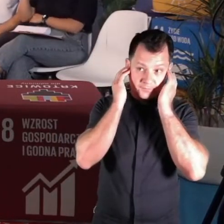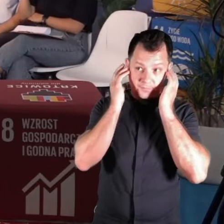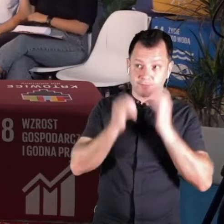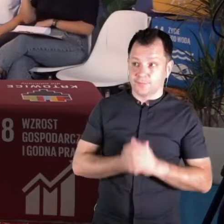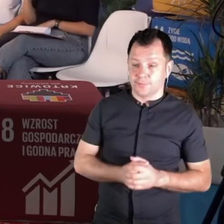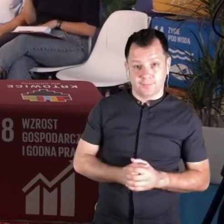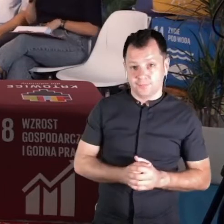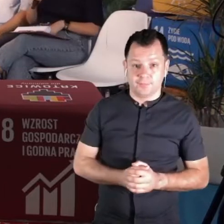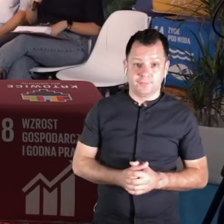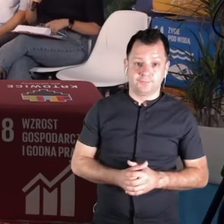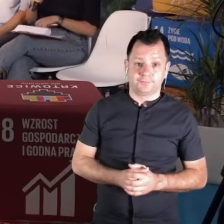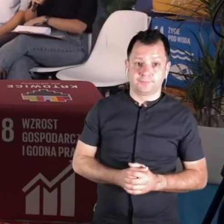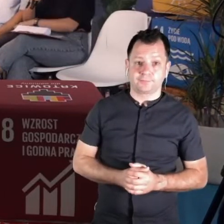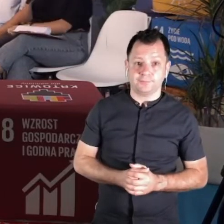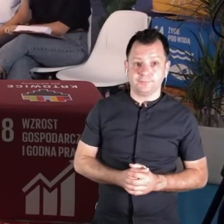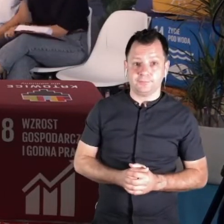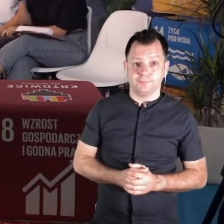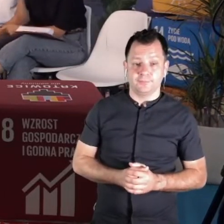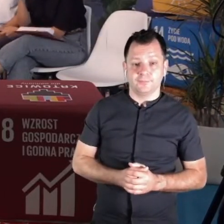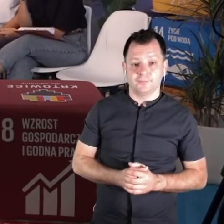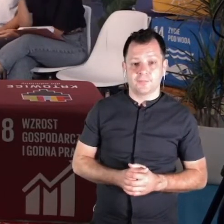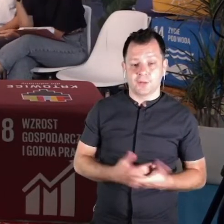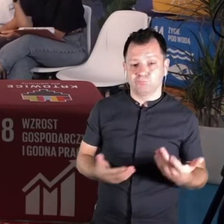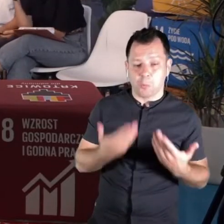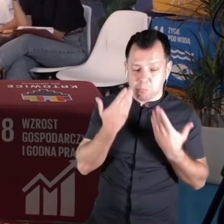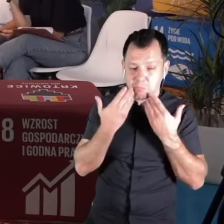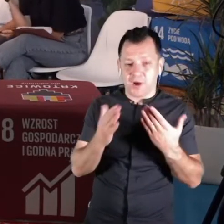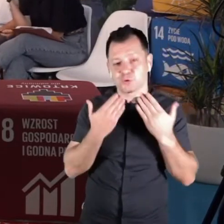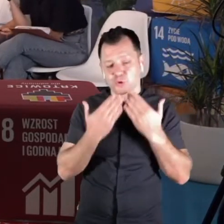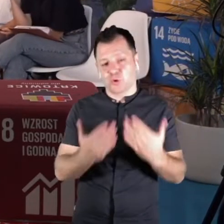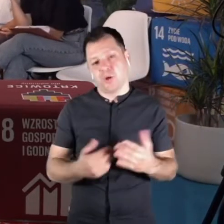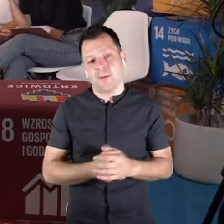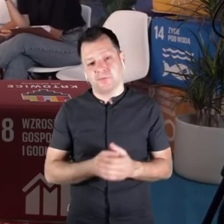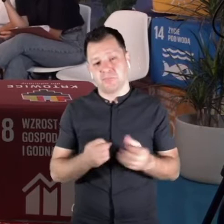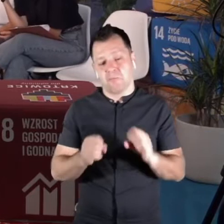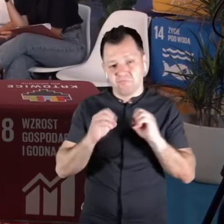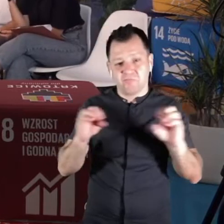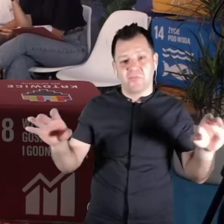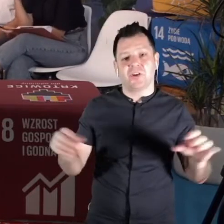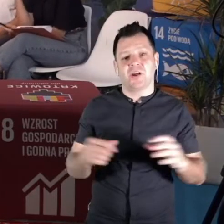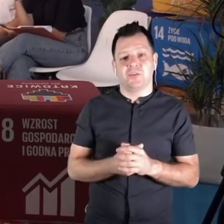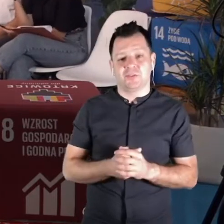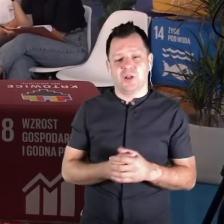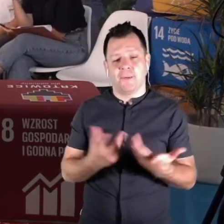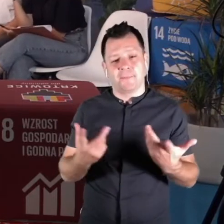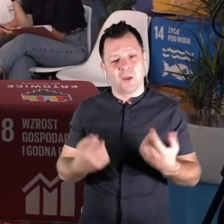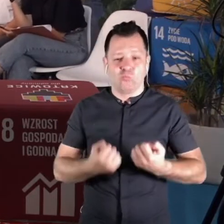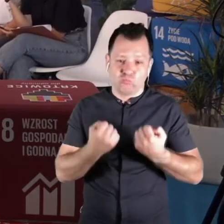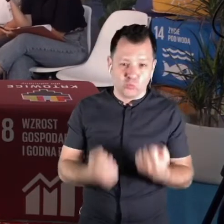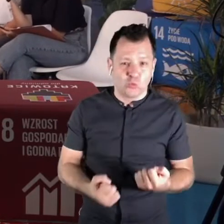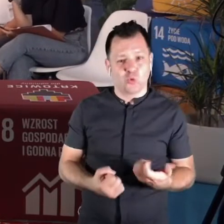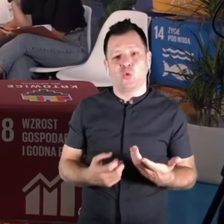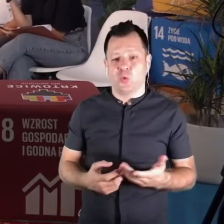Thank you very much for explaining the very complex process of implementing this innovation